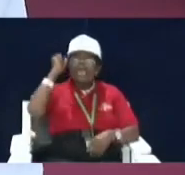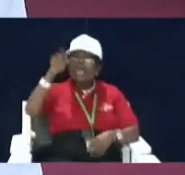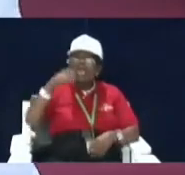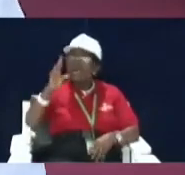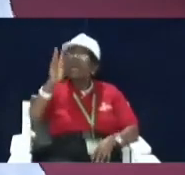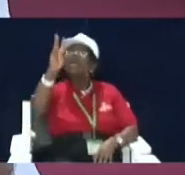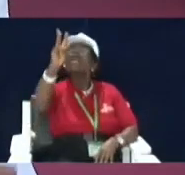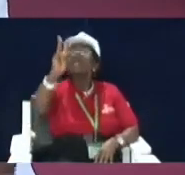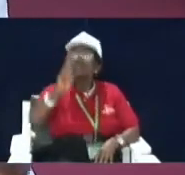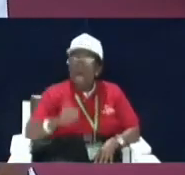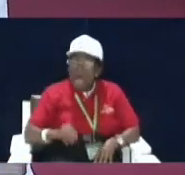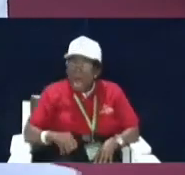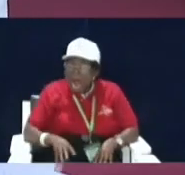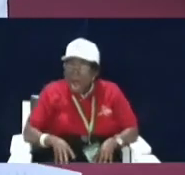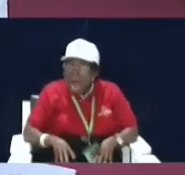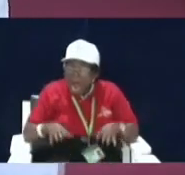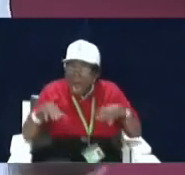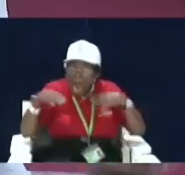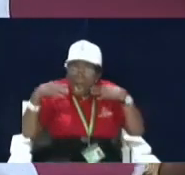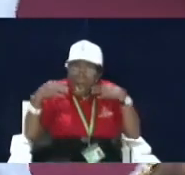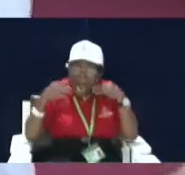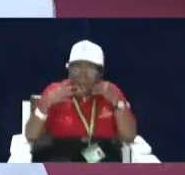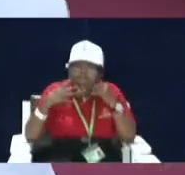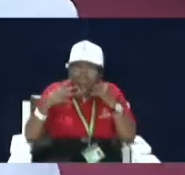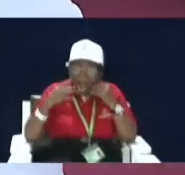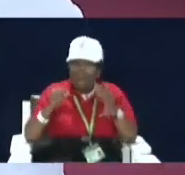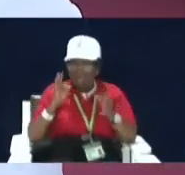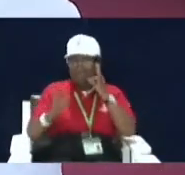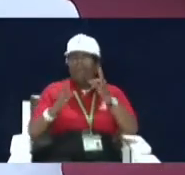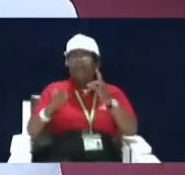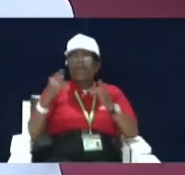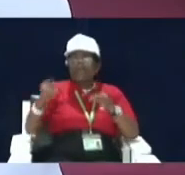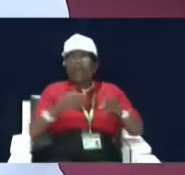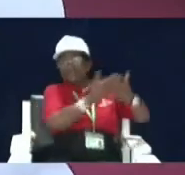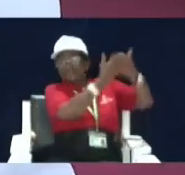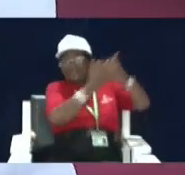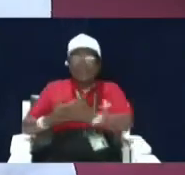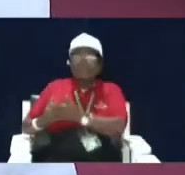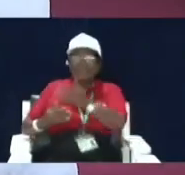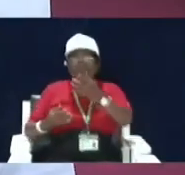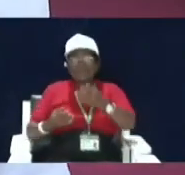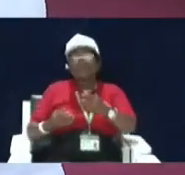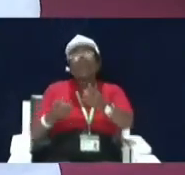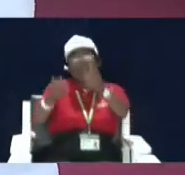If the baby comes, are we going to know the father?